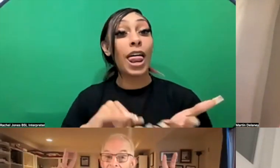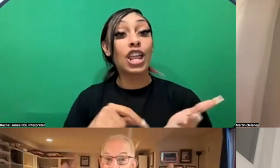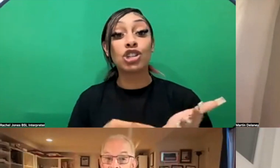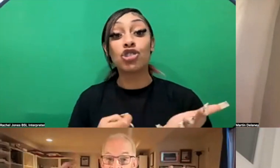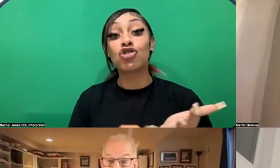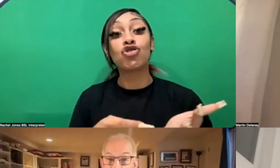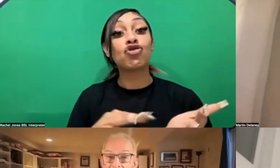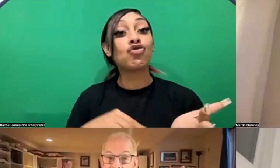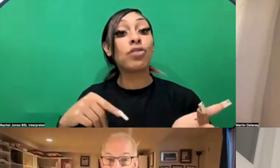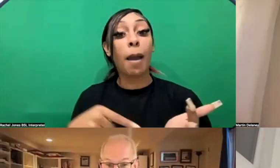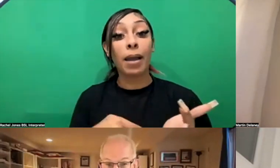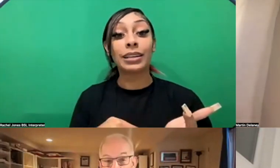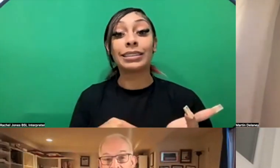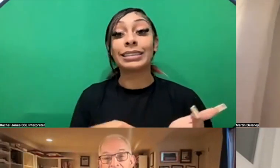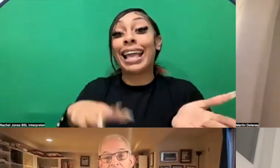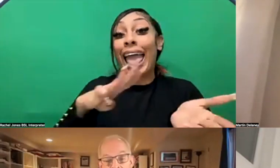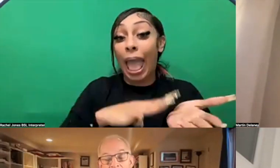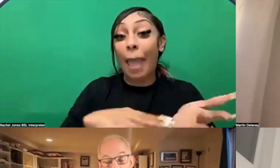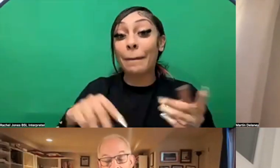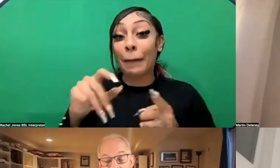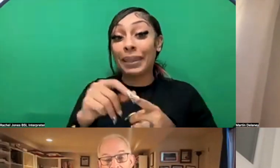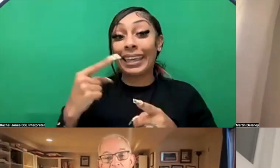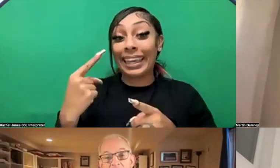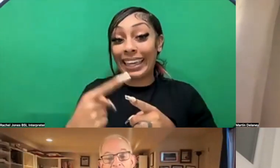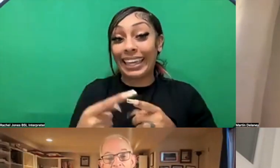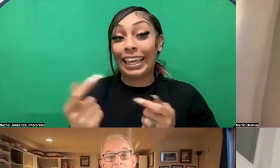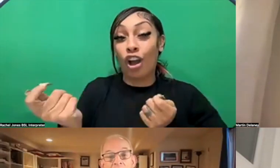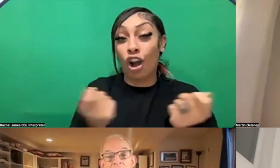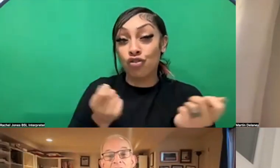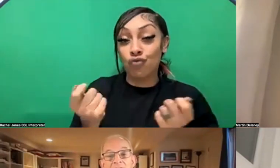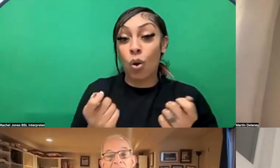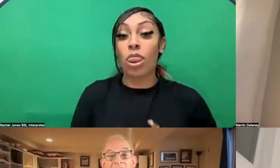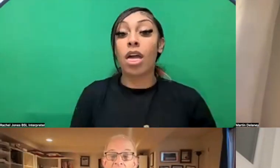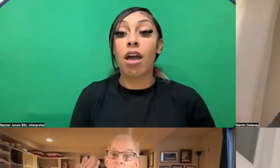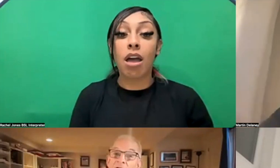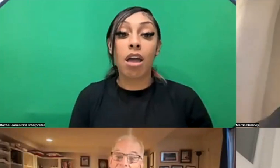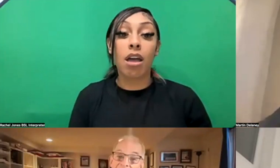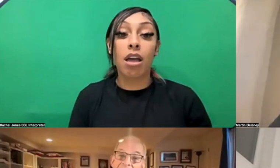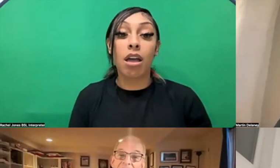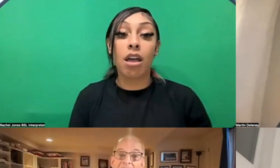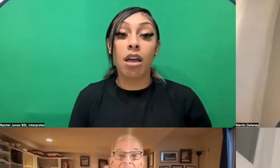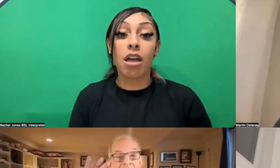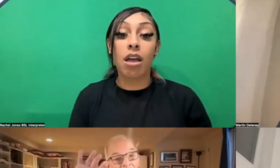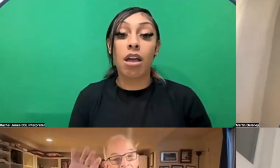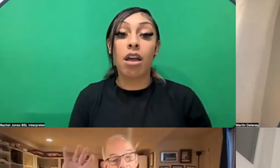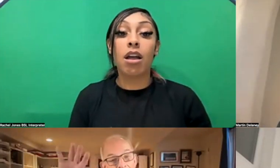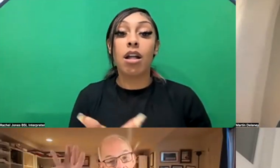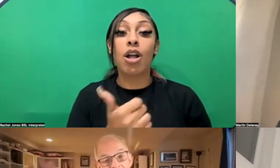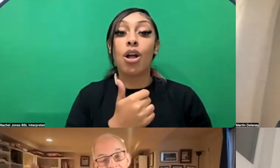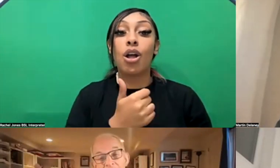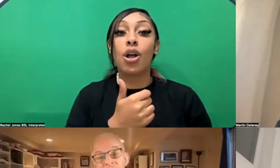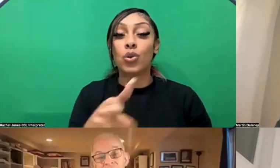called MPE controllers, MIDI polyphonic expression controllers, you would want to find a